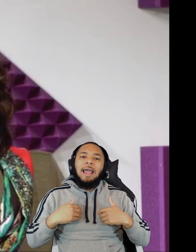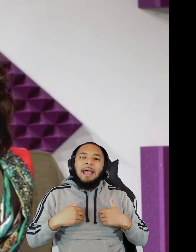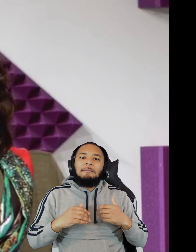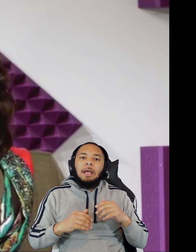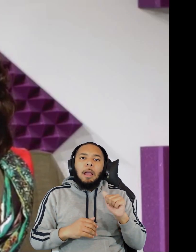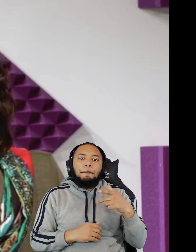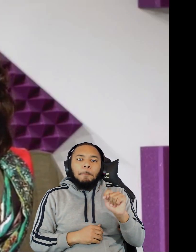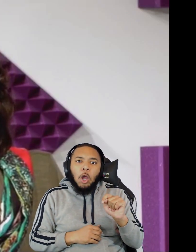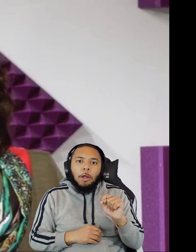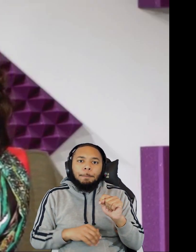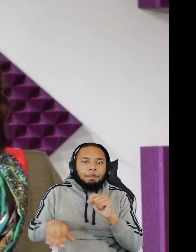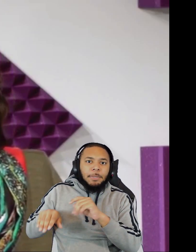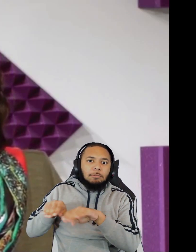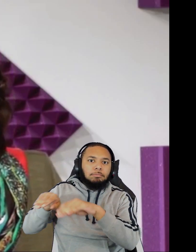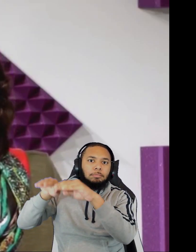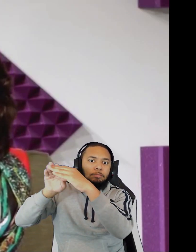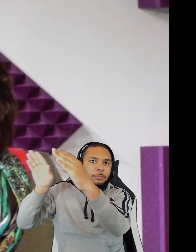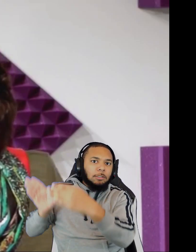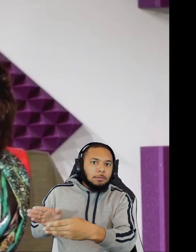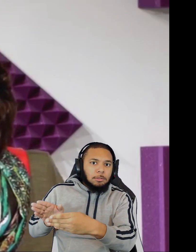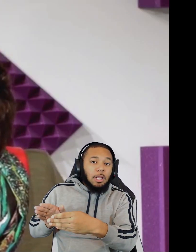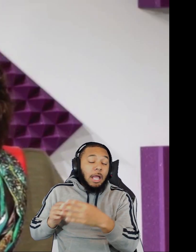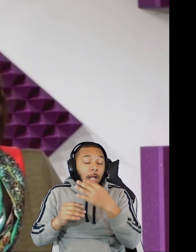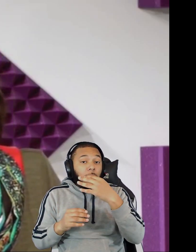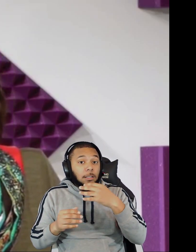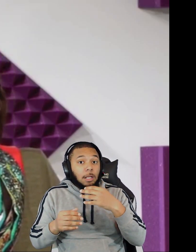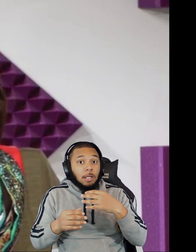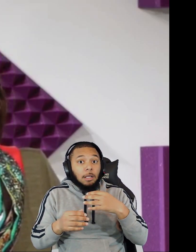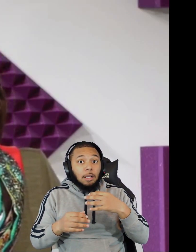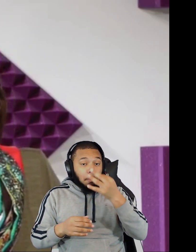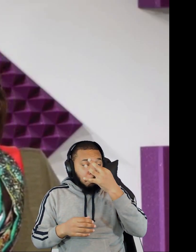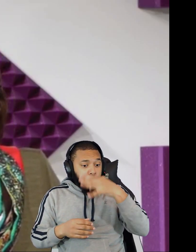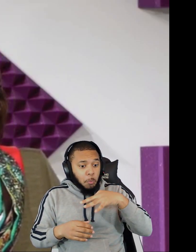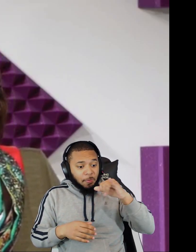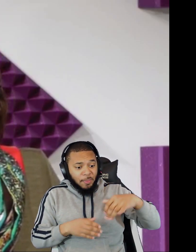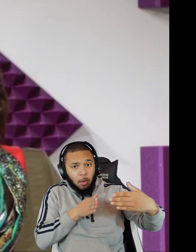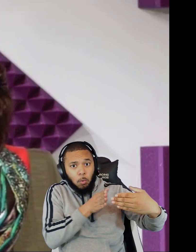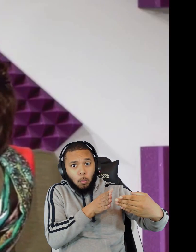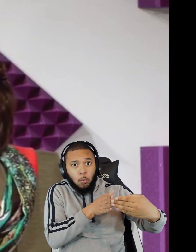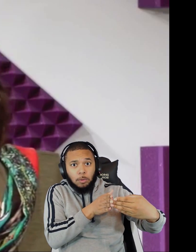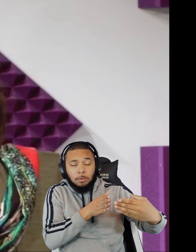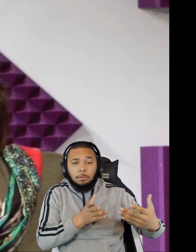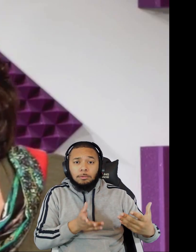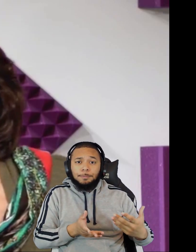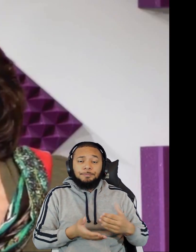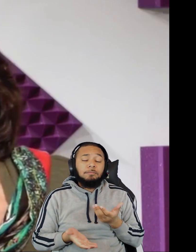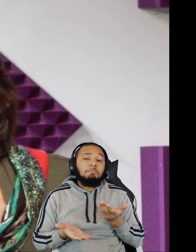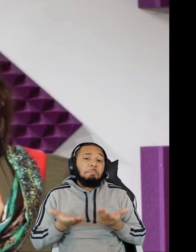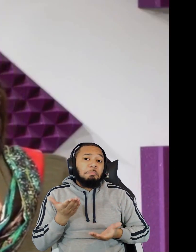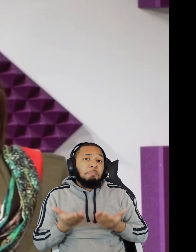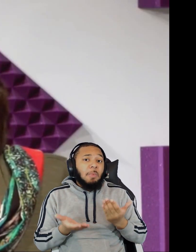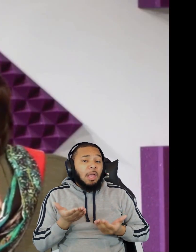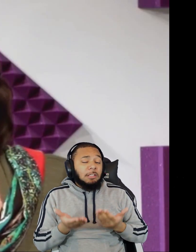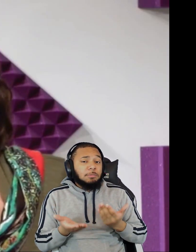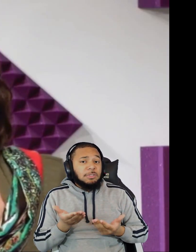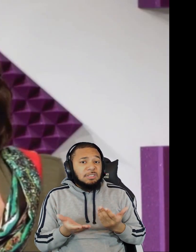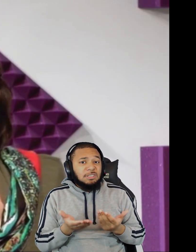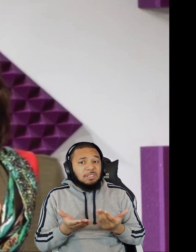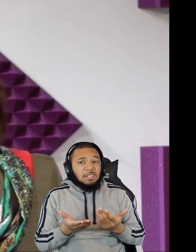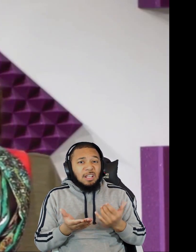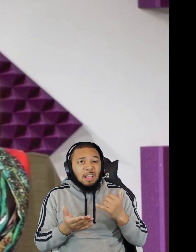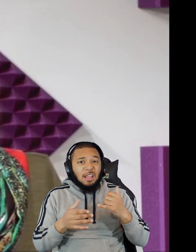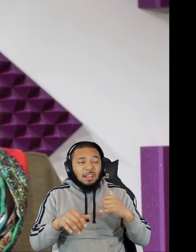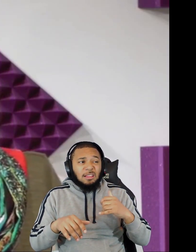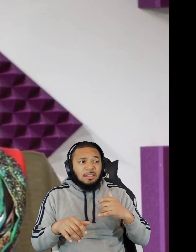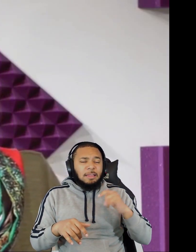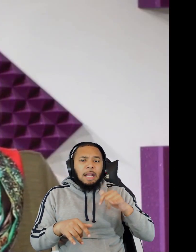building, don't we? And it's pretty close to this corner. So maybe the conditions are a little bit crowded. Would you